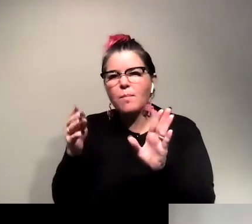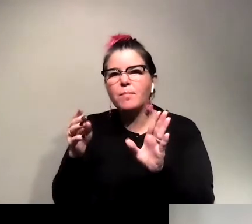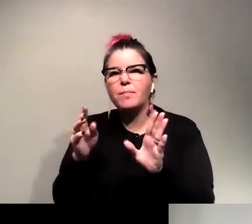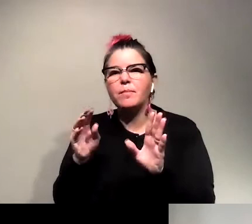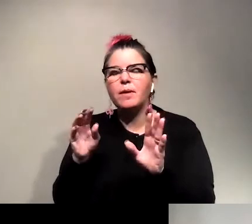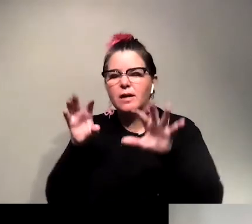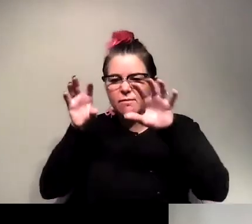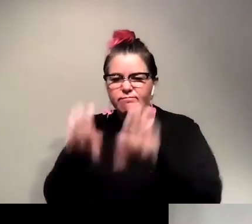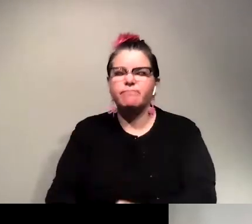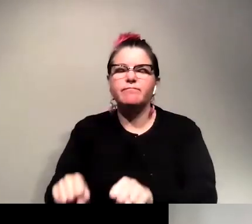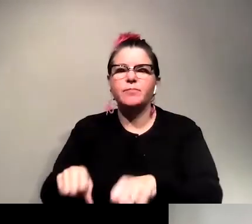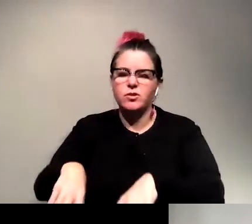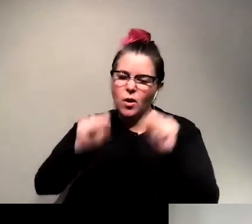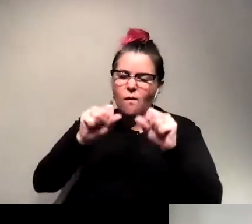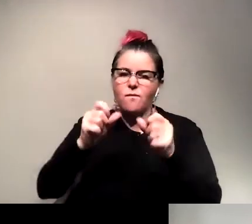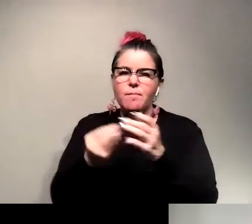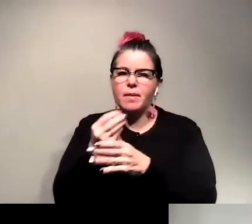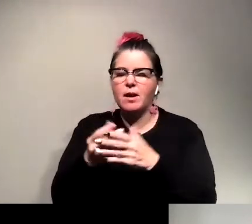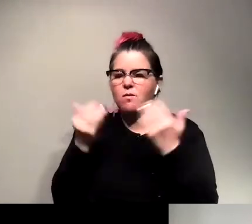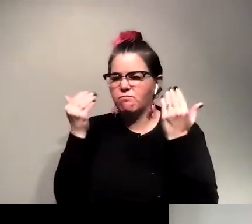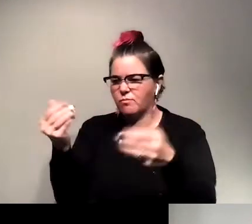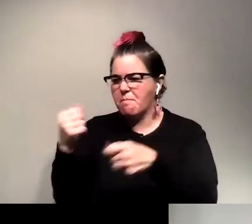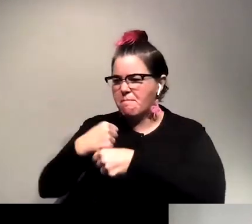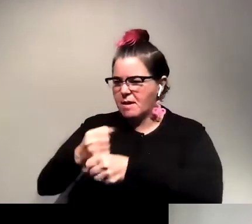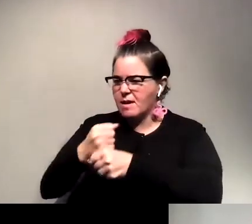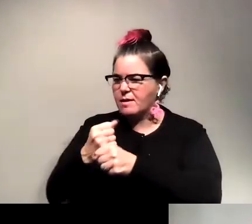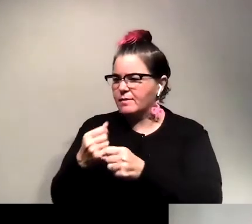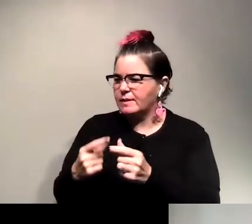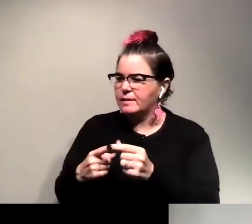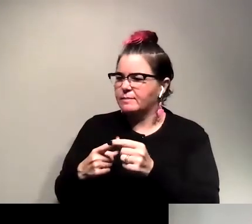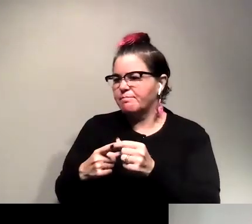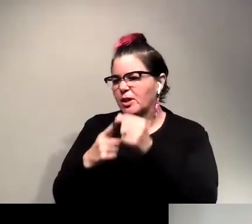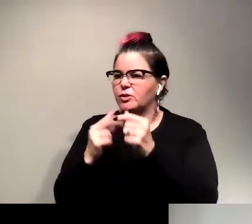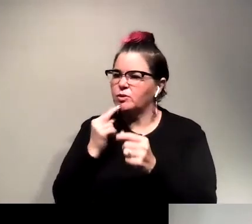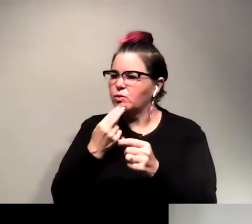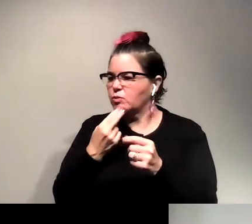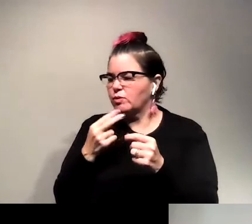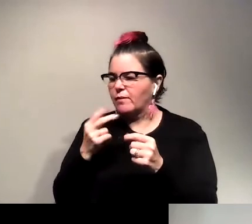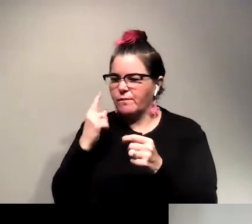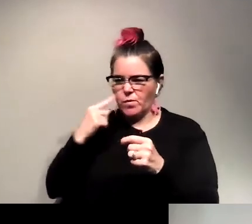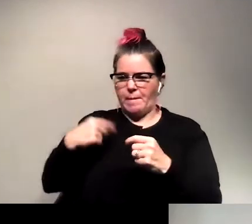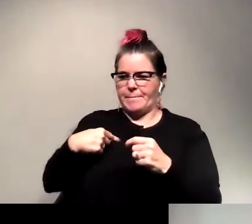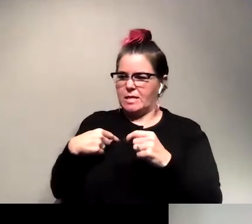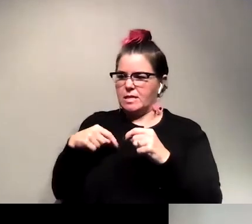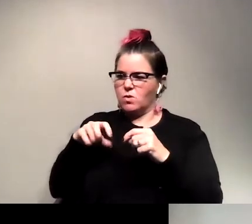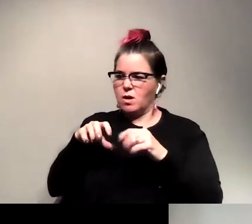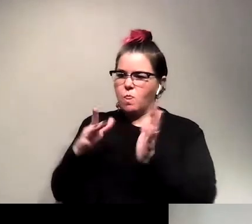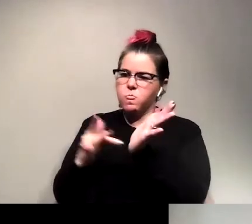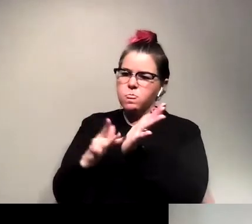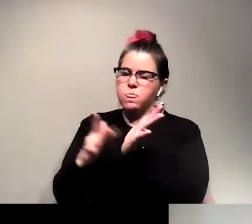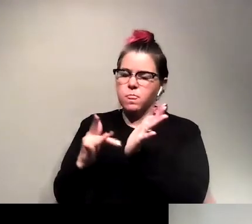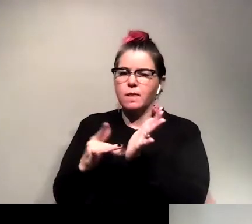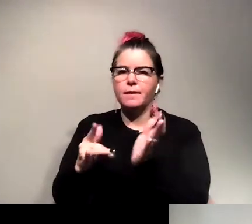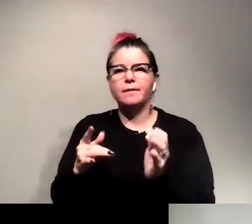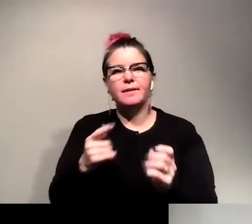hijack the plant and tells the plant, okay, you're going to make all this special nutrient-rich tissue just for me. And it's interesting because we